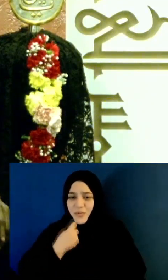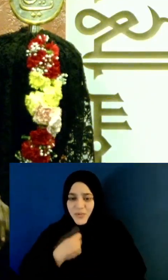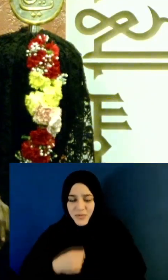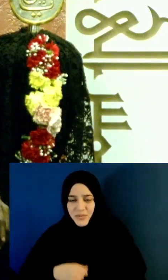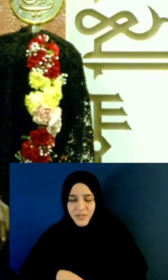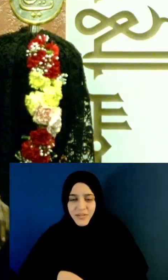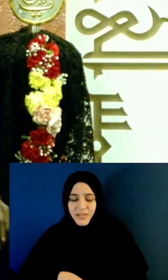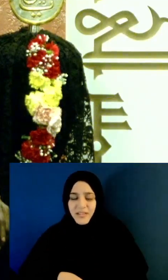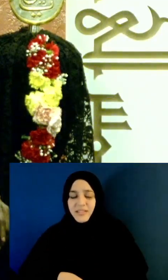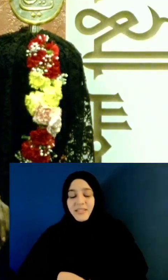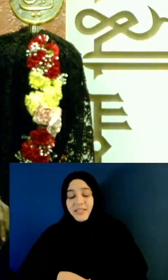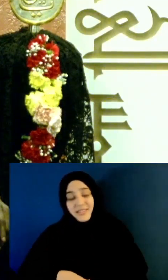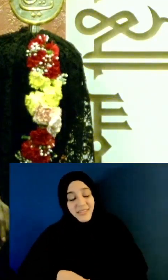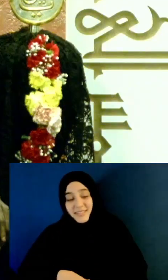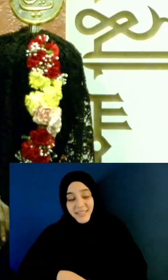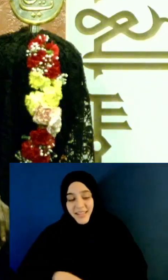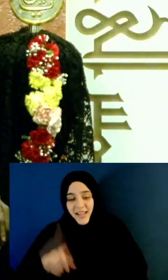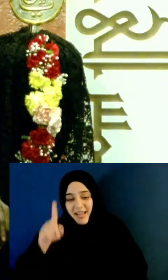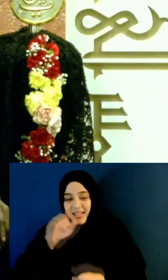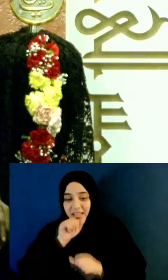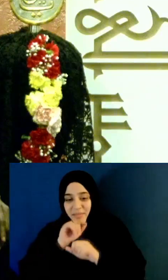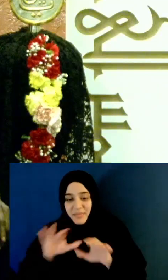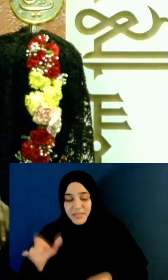Allahumma salli ala Muhammad.